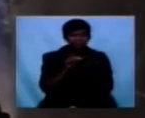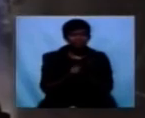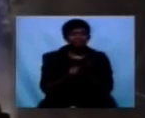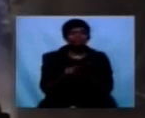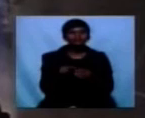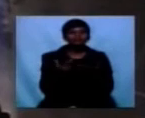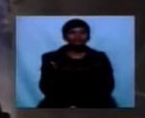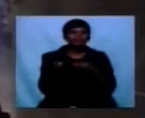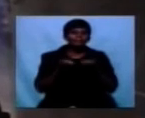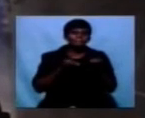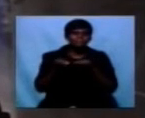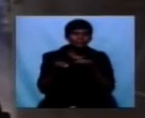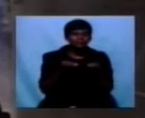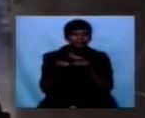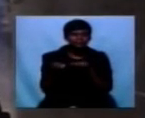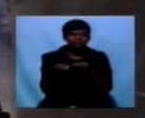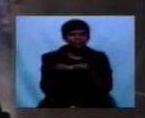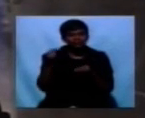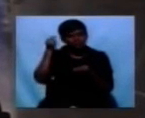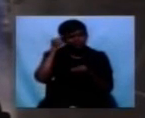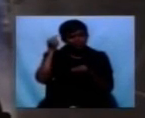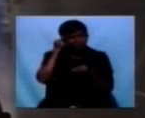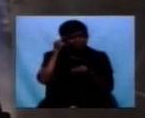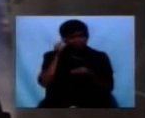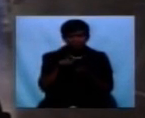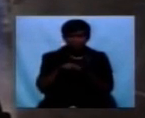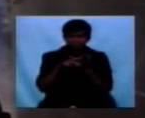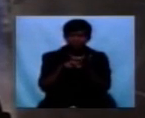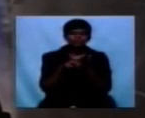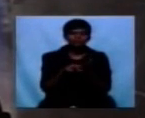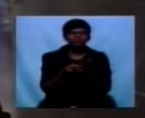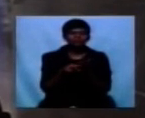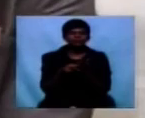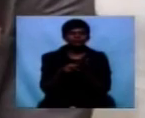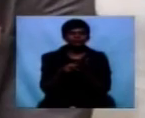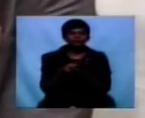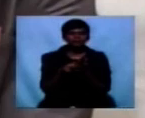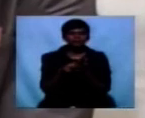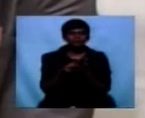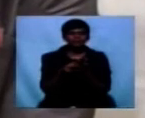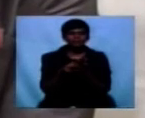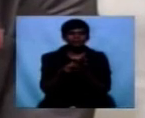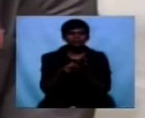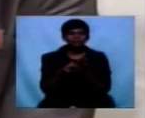functions, management of the government transport, and of course the